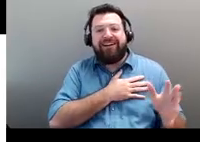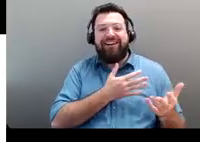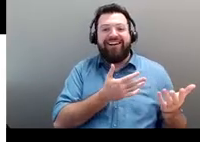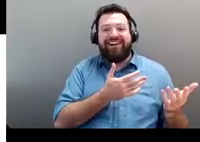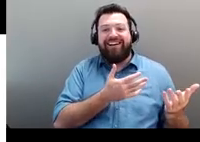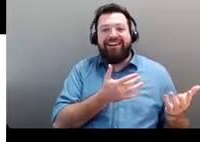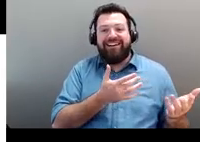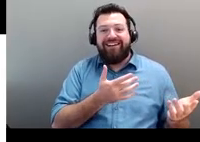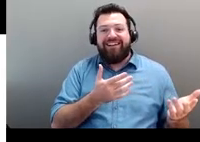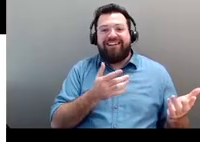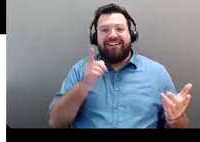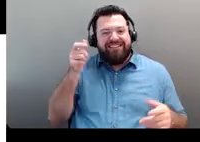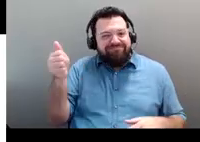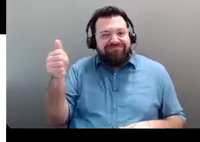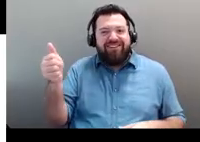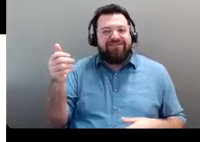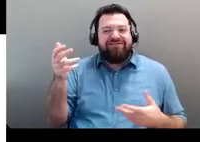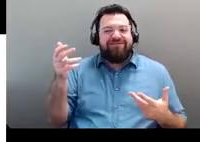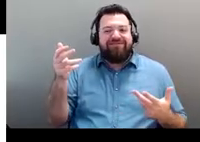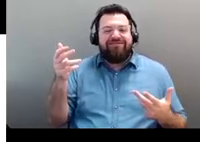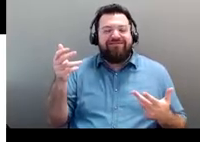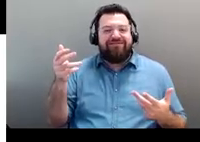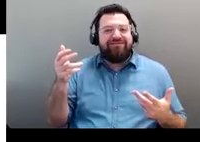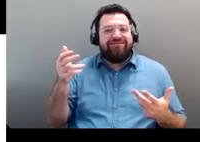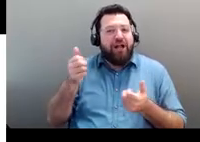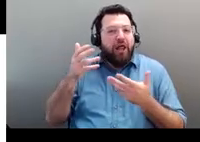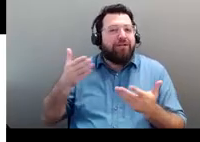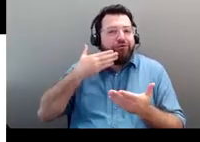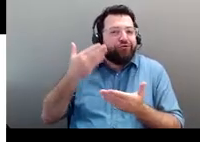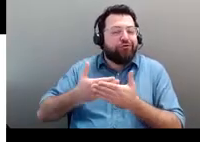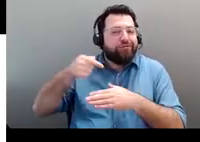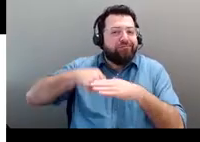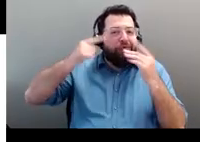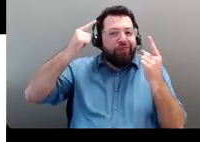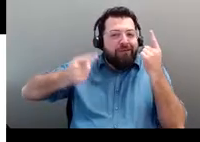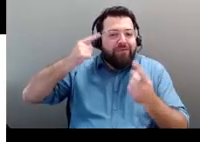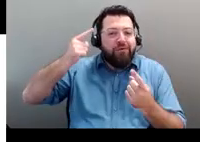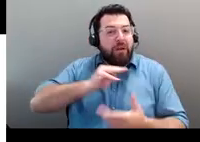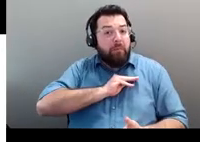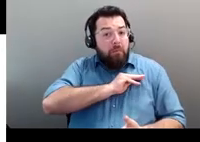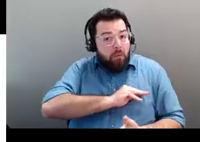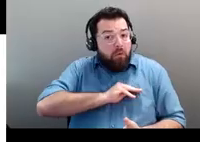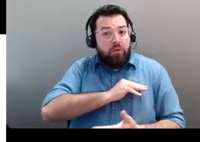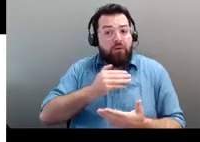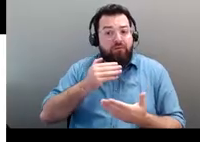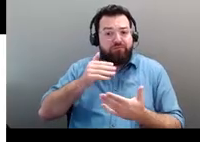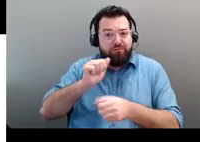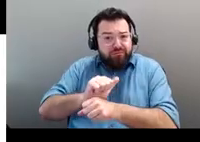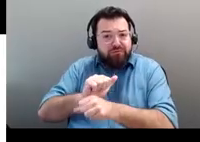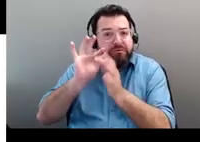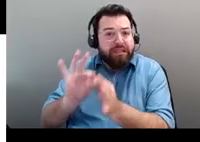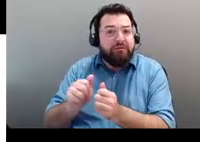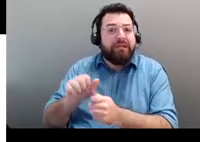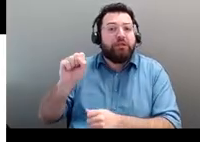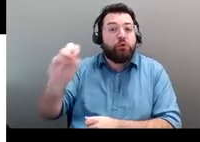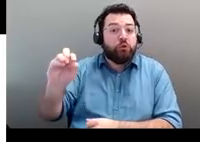he has done a lot of really good and thoughtful and I think moral work about social media and AI. He was featured in